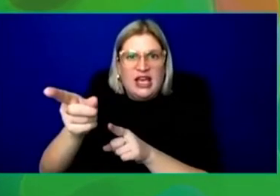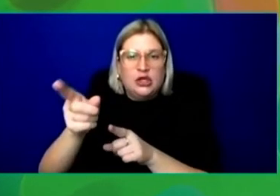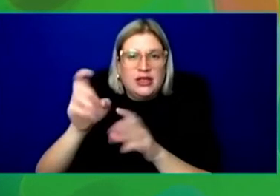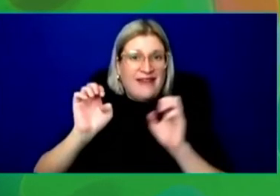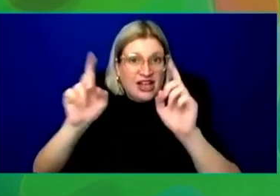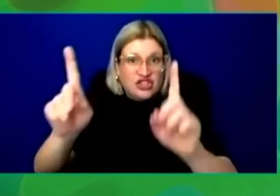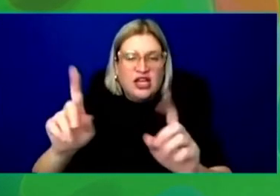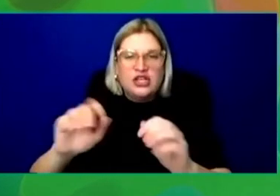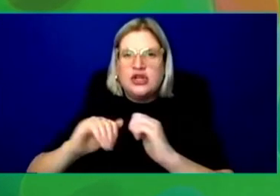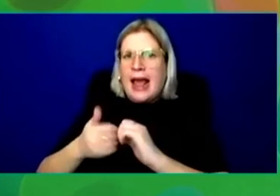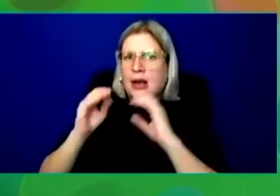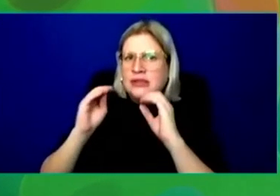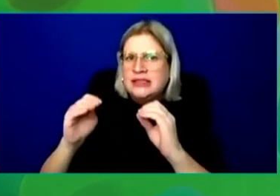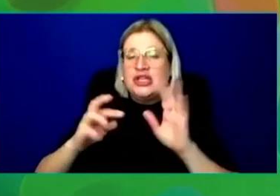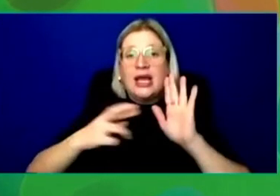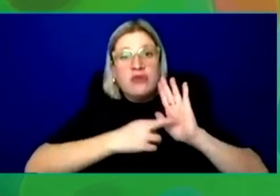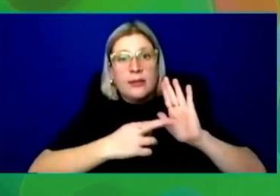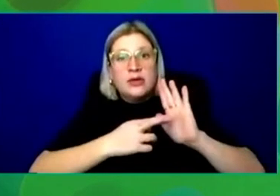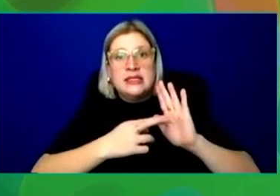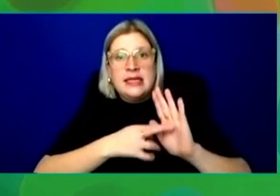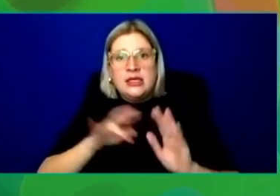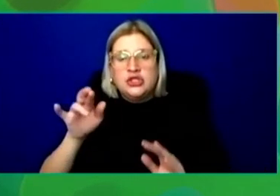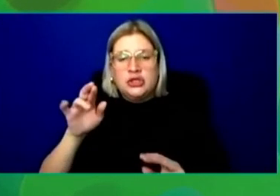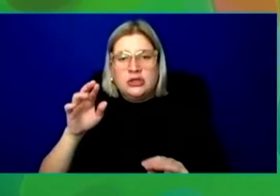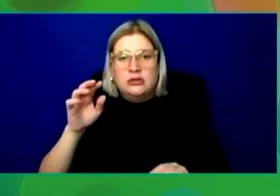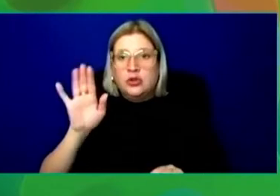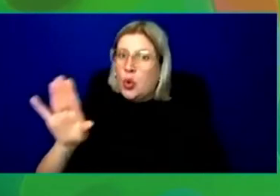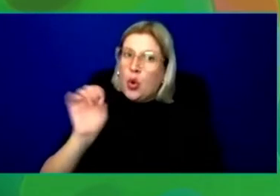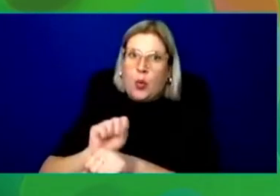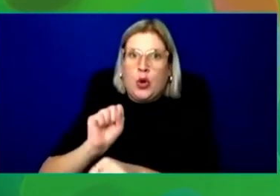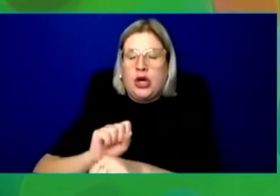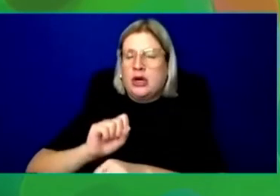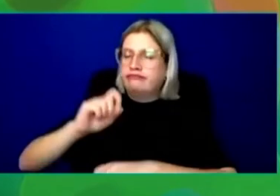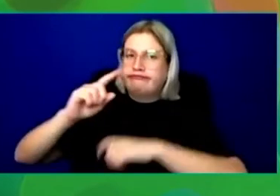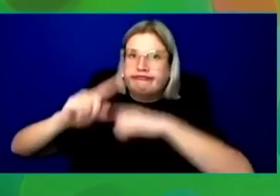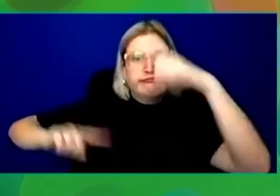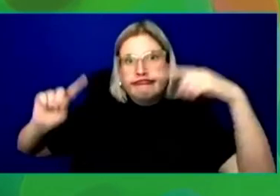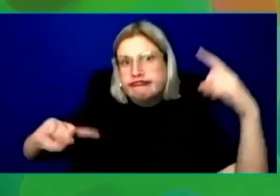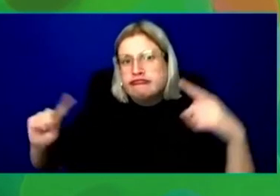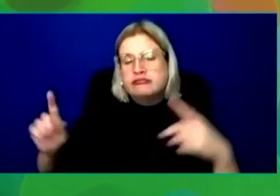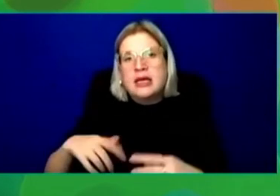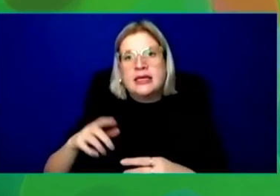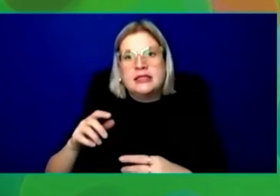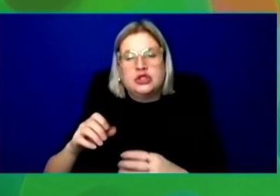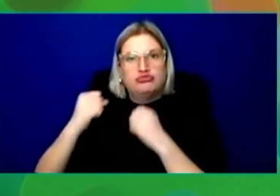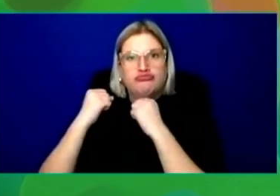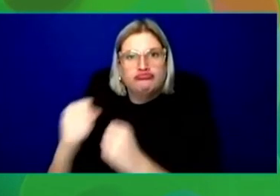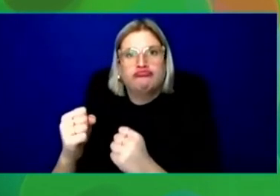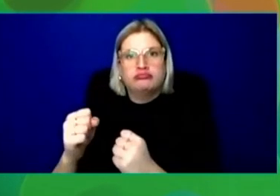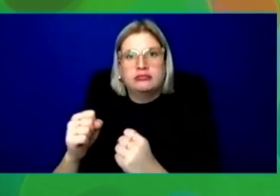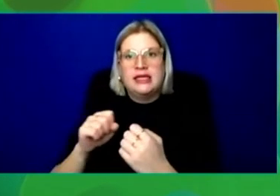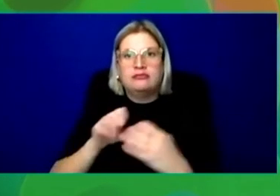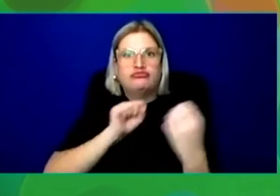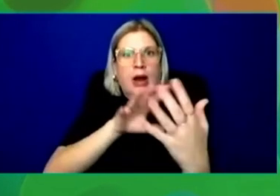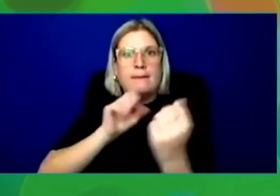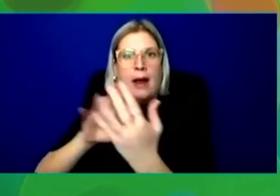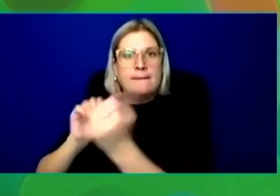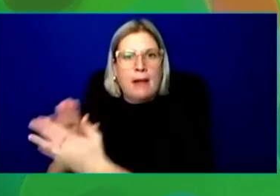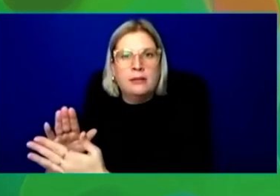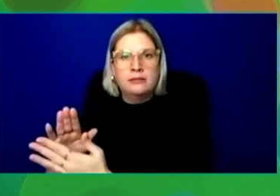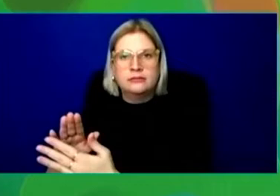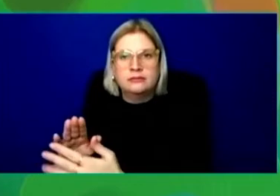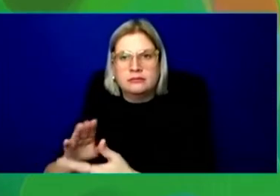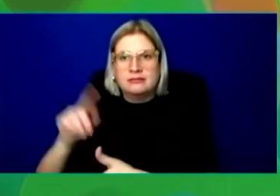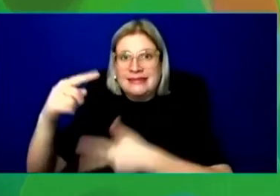and even just representation as well, because your work, it's dynamic because it addresses all of those things in one at once,